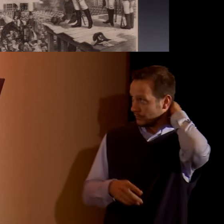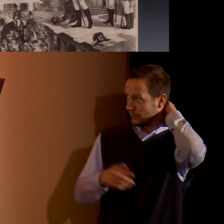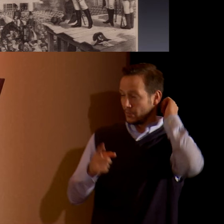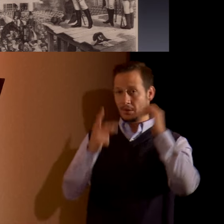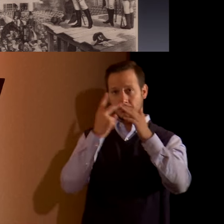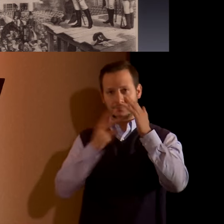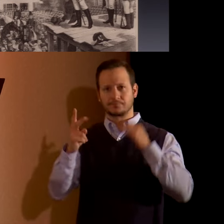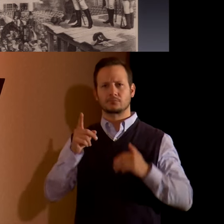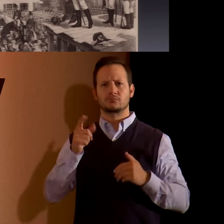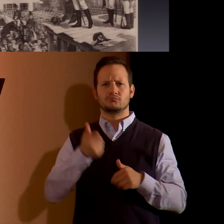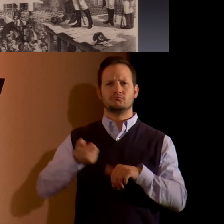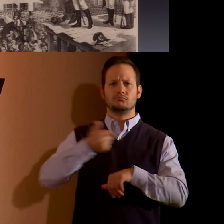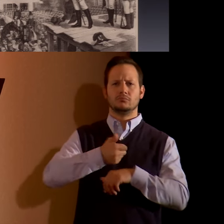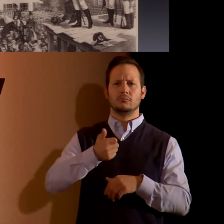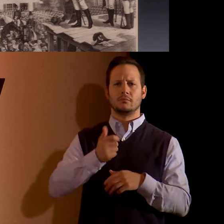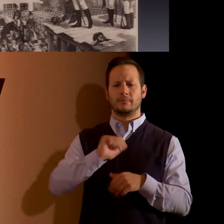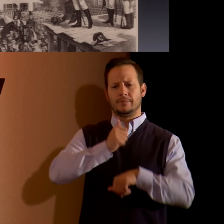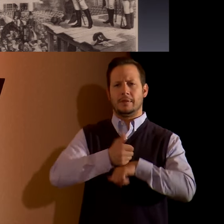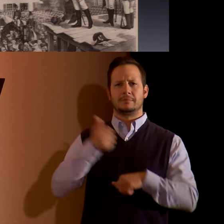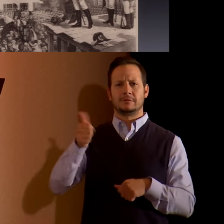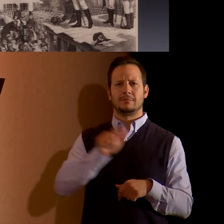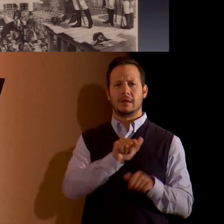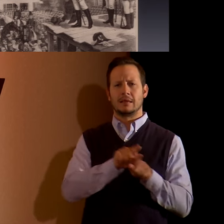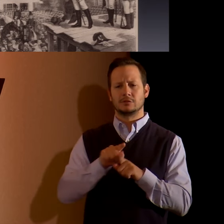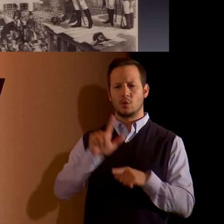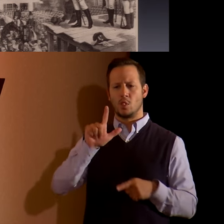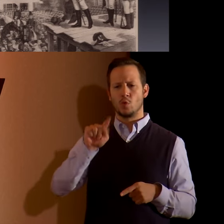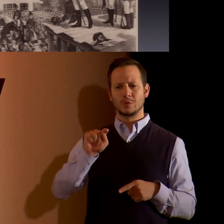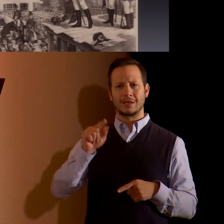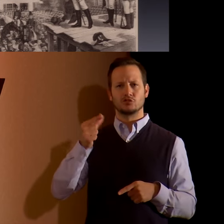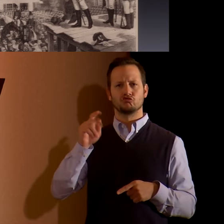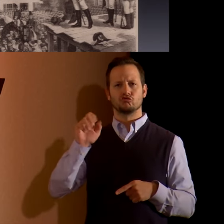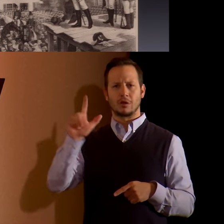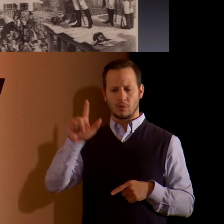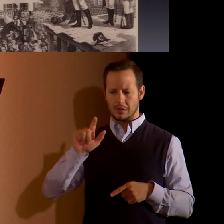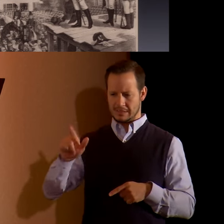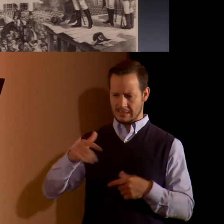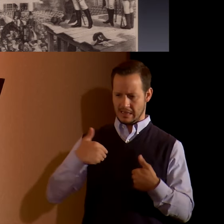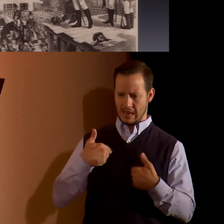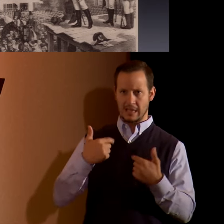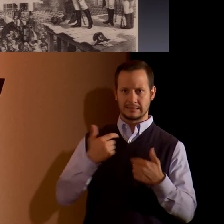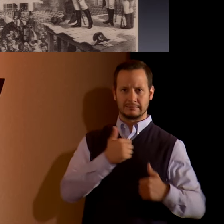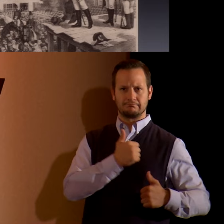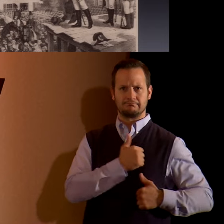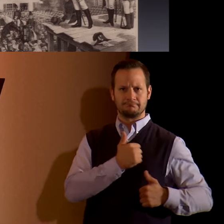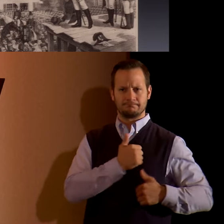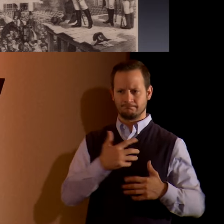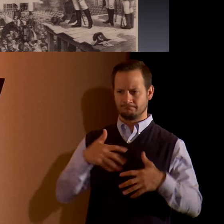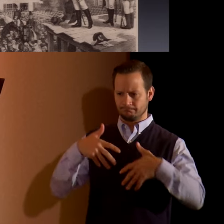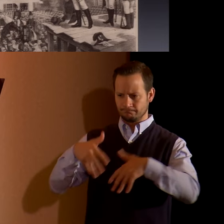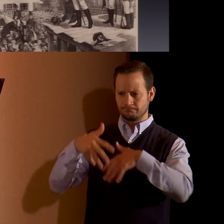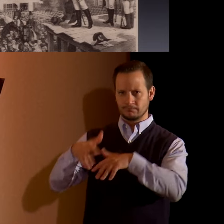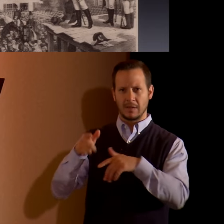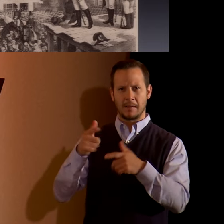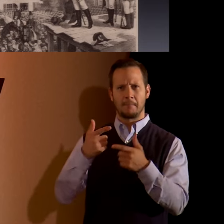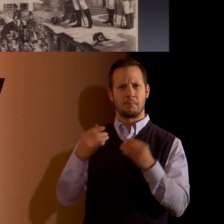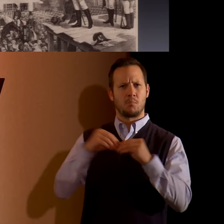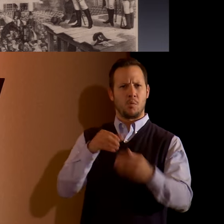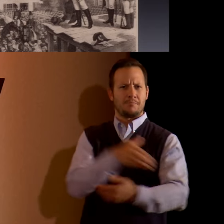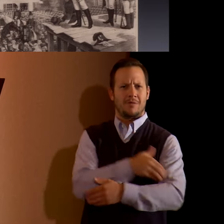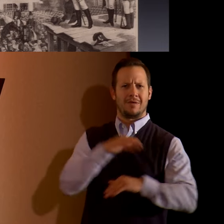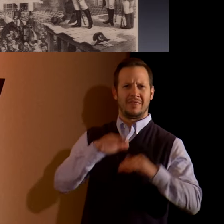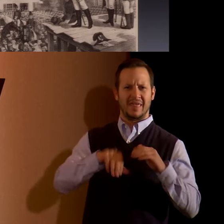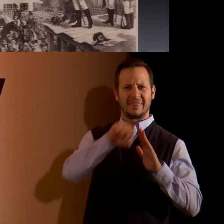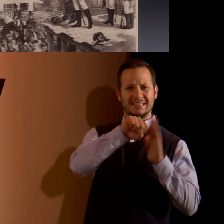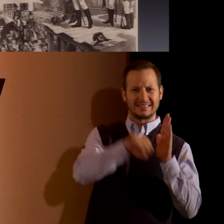himself Lieutenant General Joseph Smith. He commanded a city militia more powerful than the state militia of Illinois.